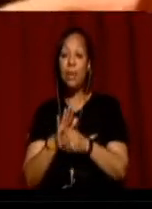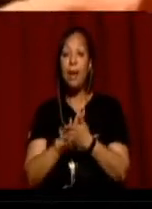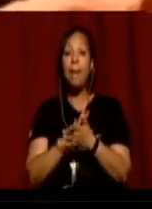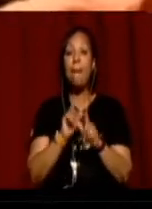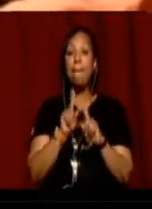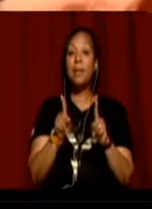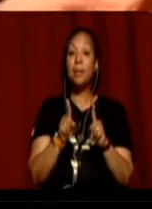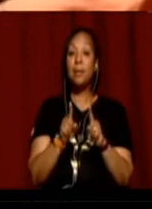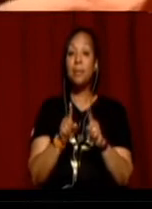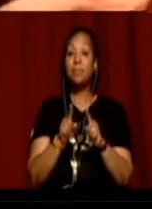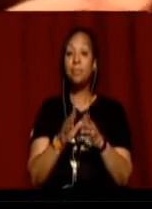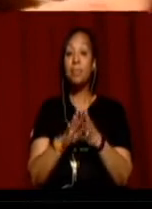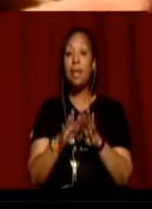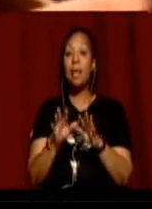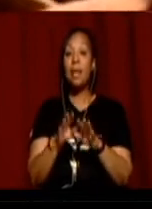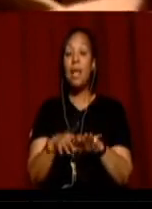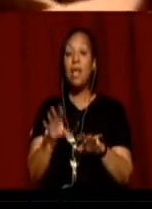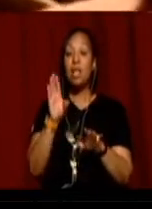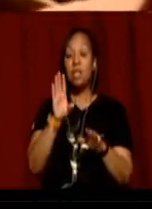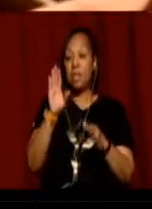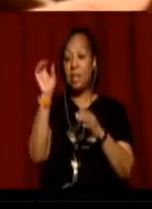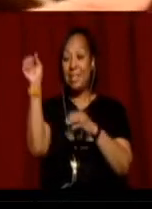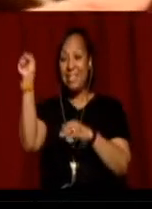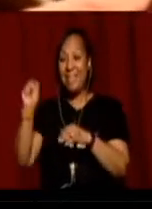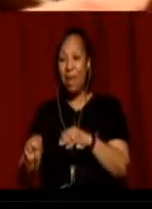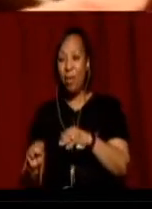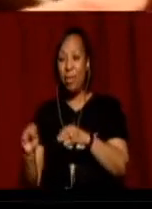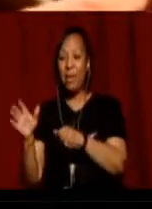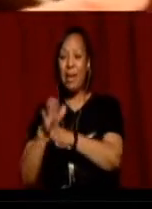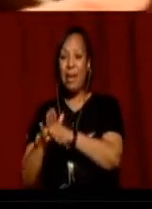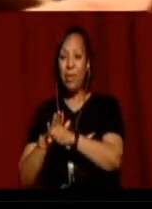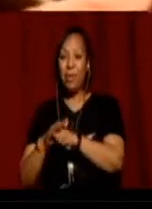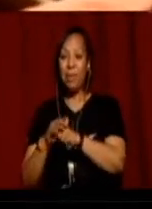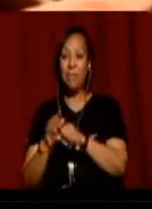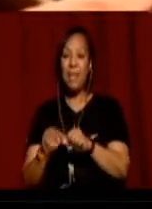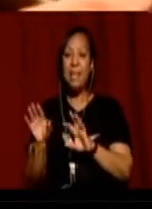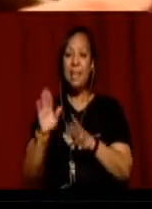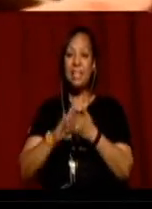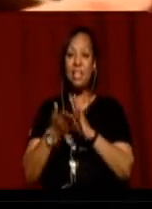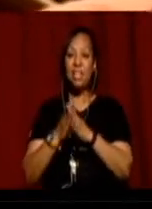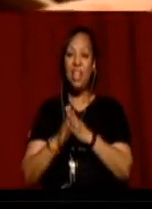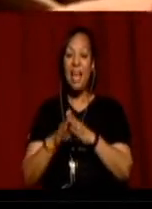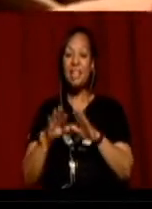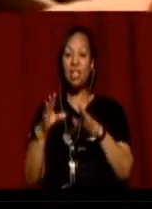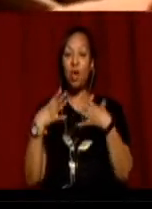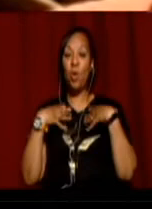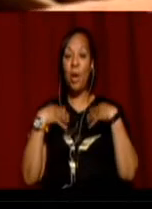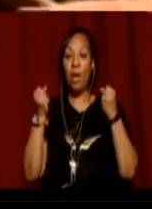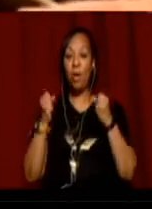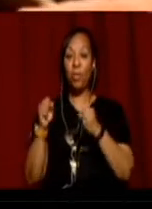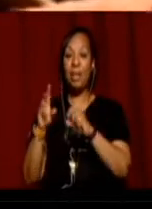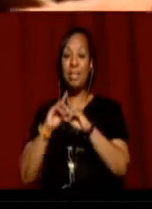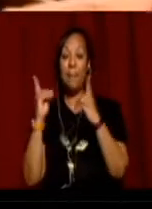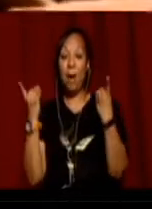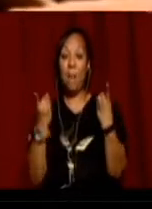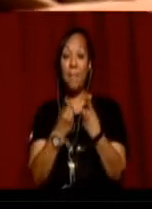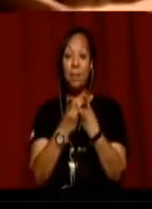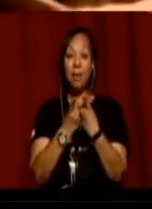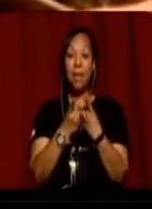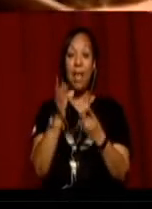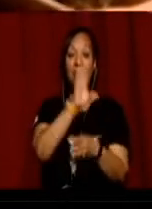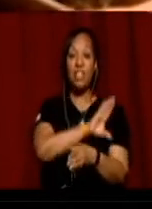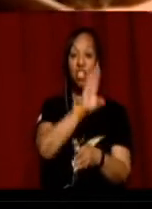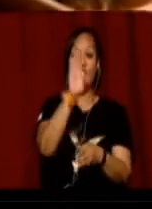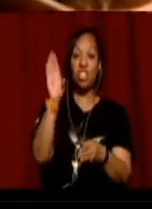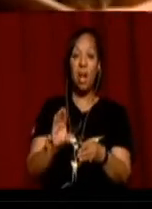basically the majority of suburban Cook County. The city has their own health department that we do work with, but they are separate, and that's the